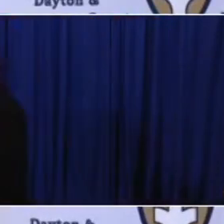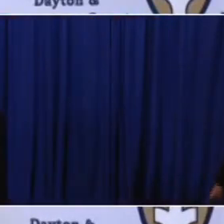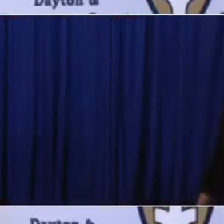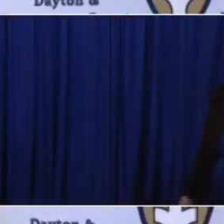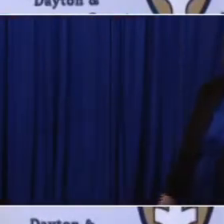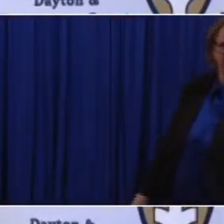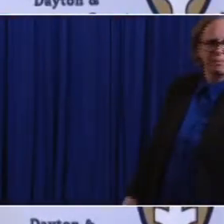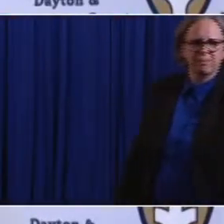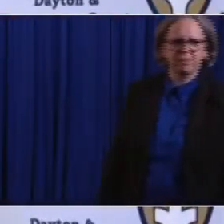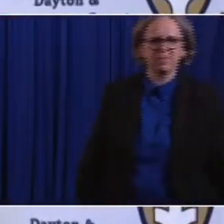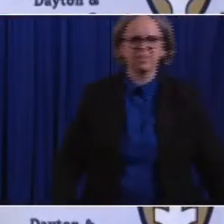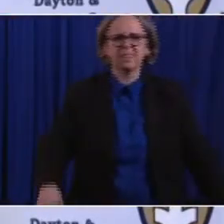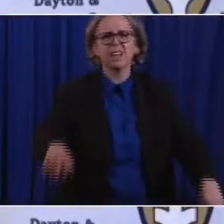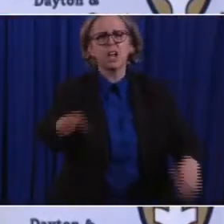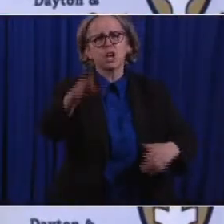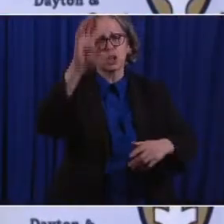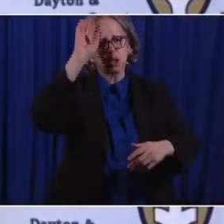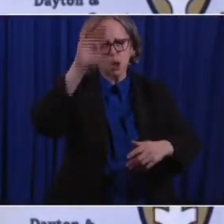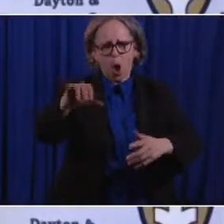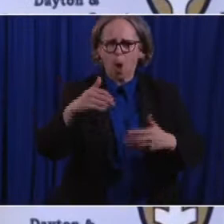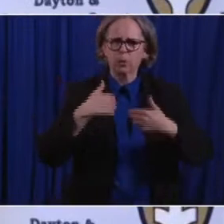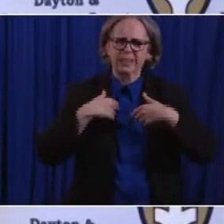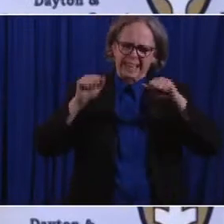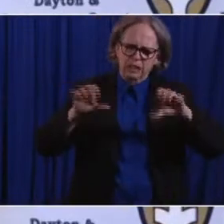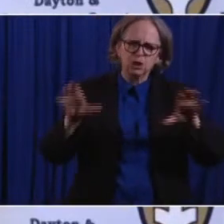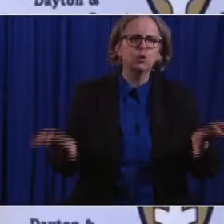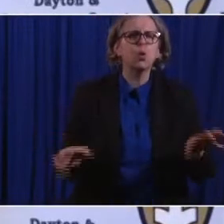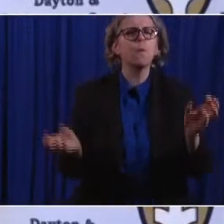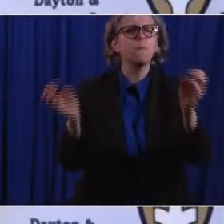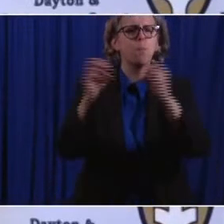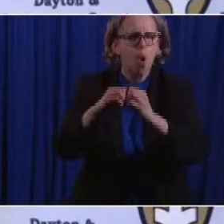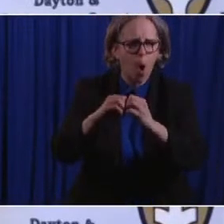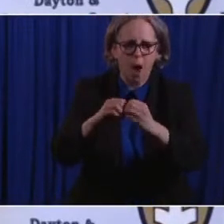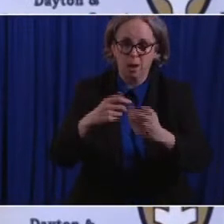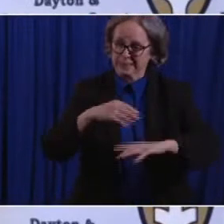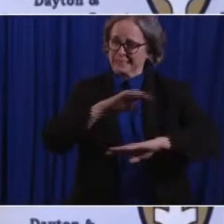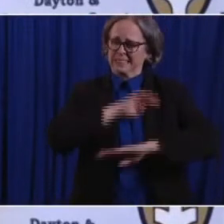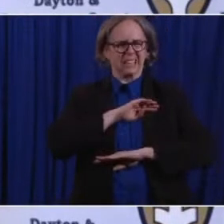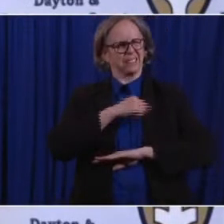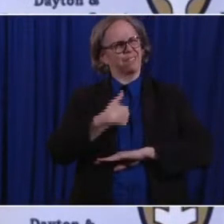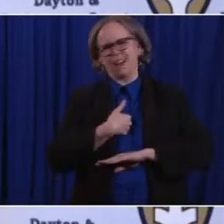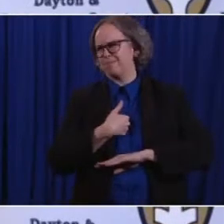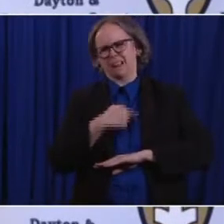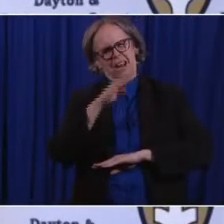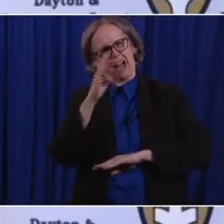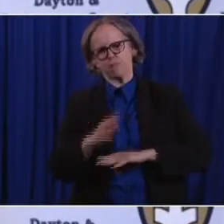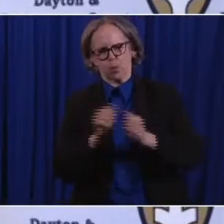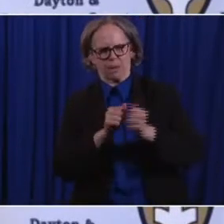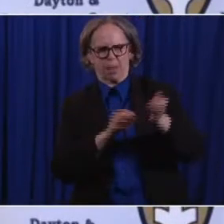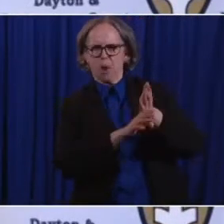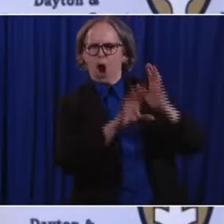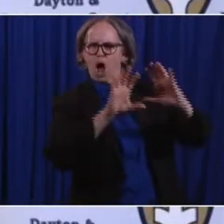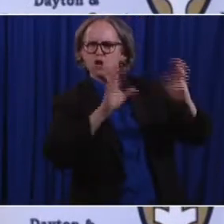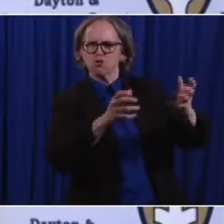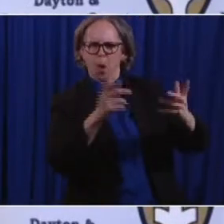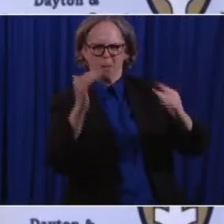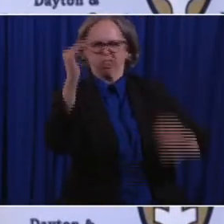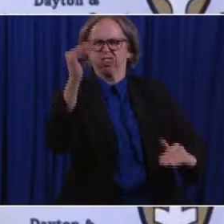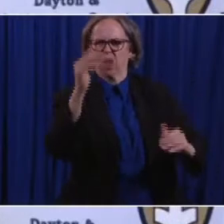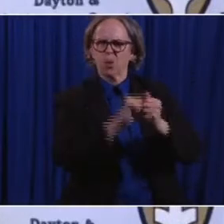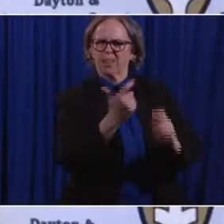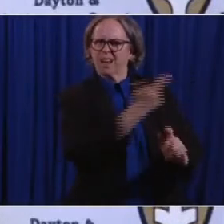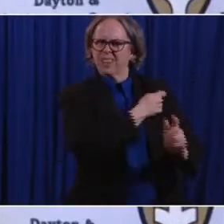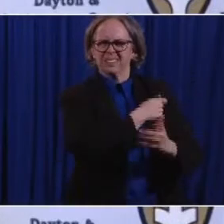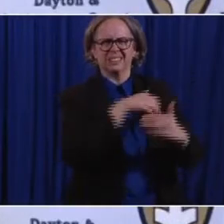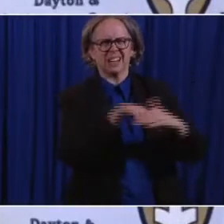can do. And, we can never be satisfied, and we never should be satisfied. But what you heard from the 2 health commissioners at the beginning